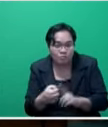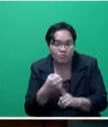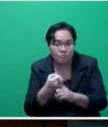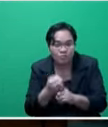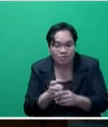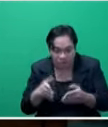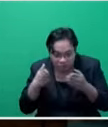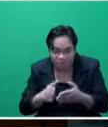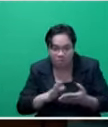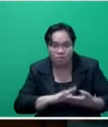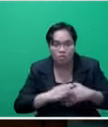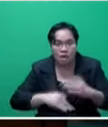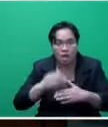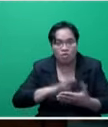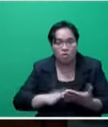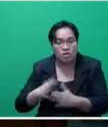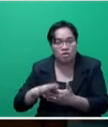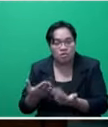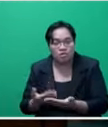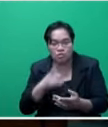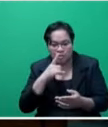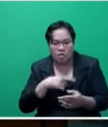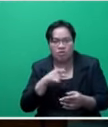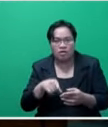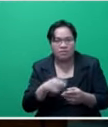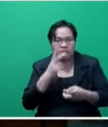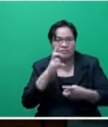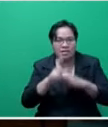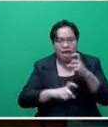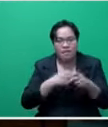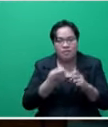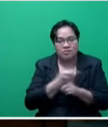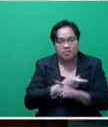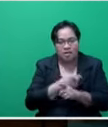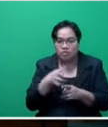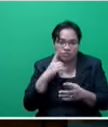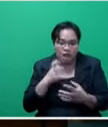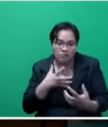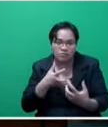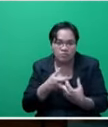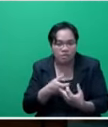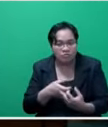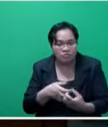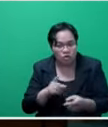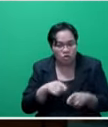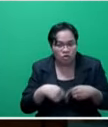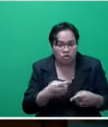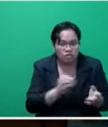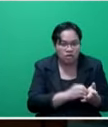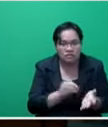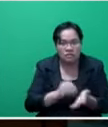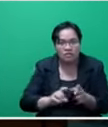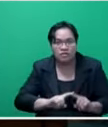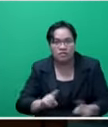have methods of climate change, adaptation and mitigation. Mr. Speaker, sir, please allow me to share some